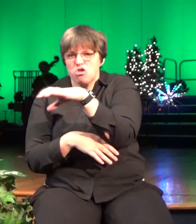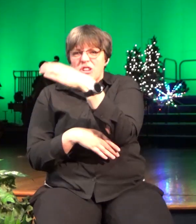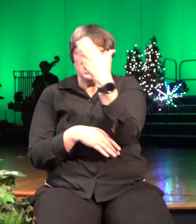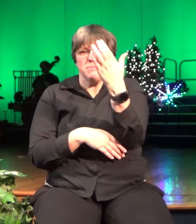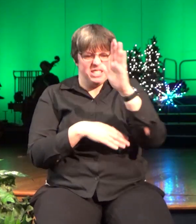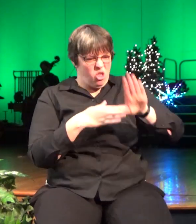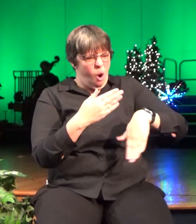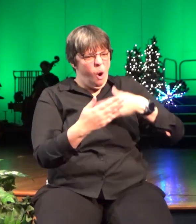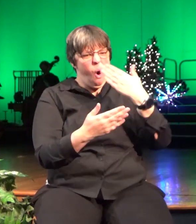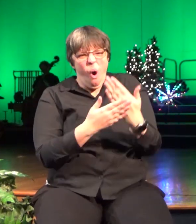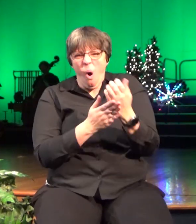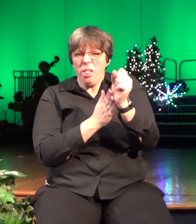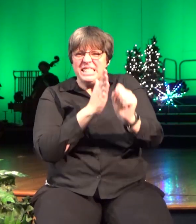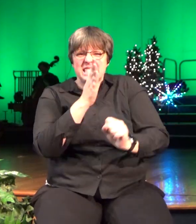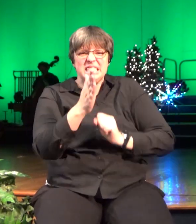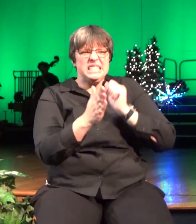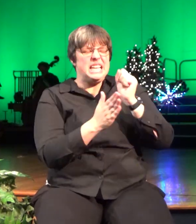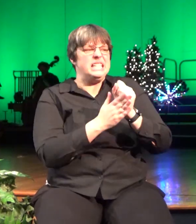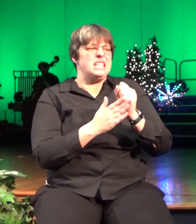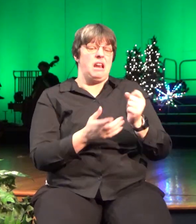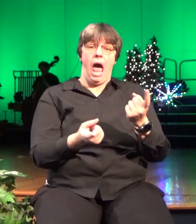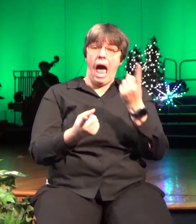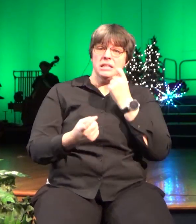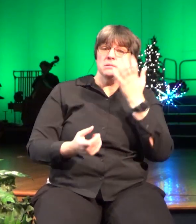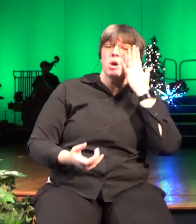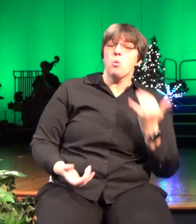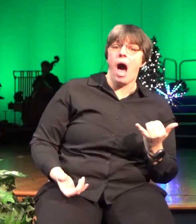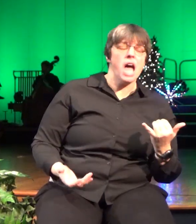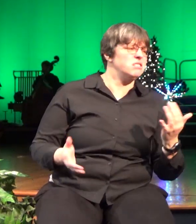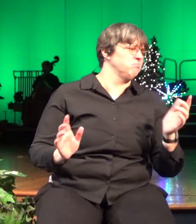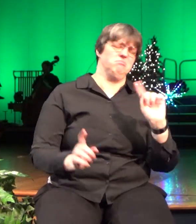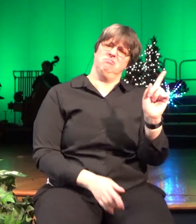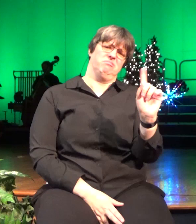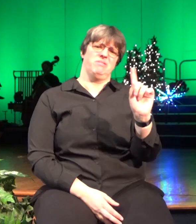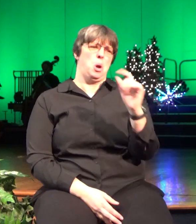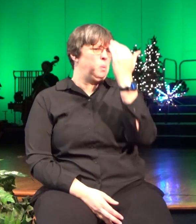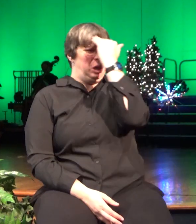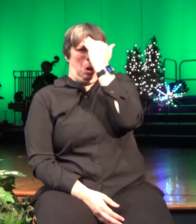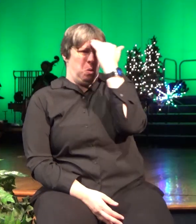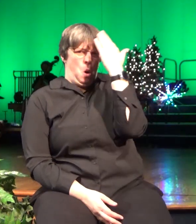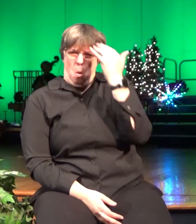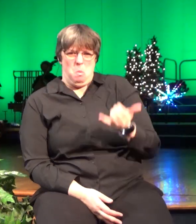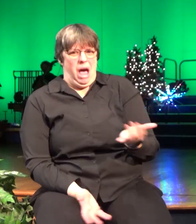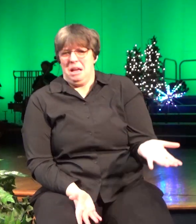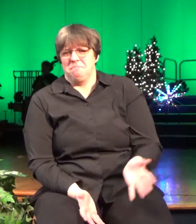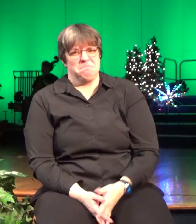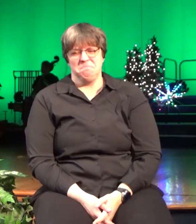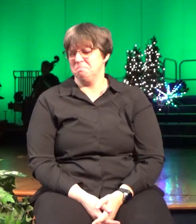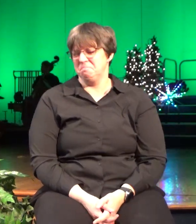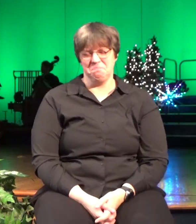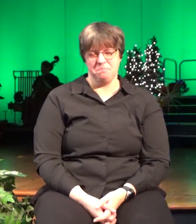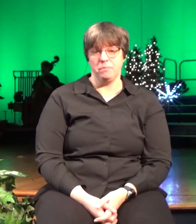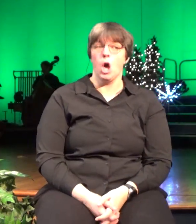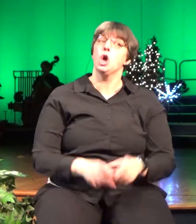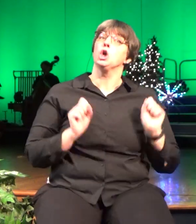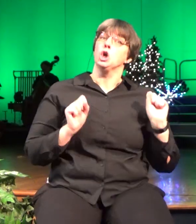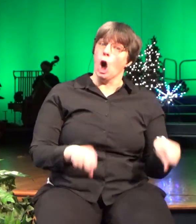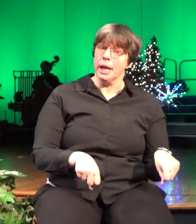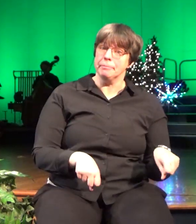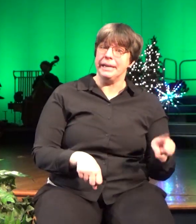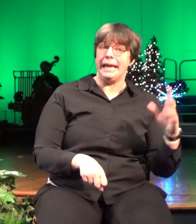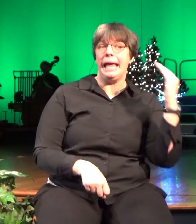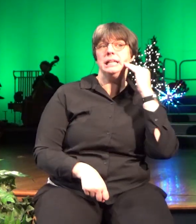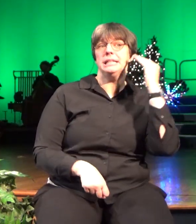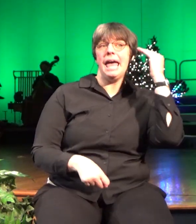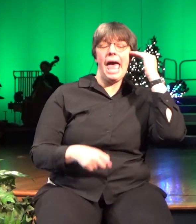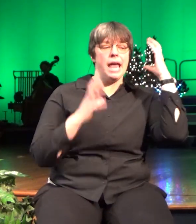Christmas season. Now, please don't ask why. No one quite knows the reason. It could be his head